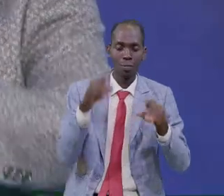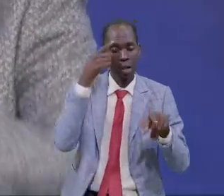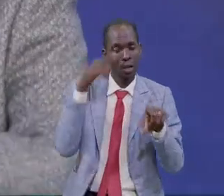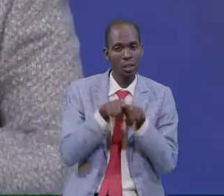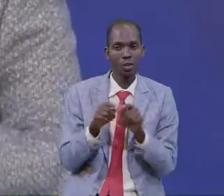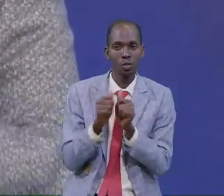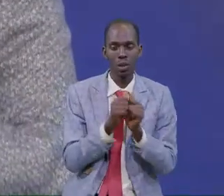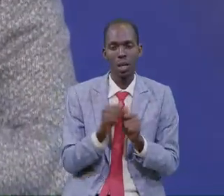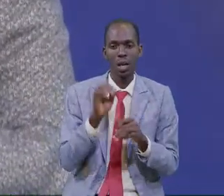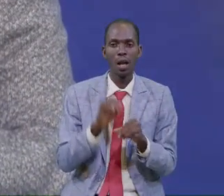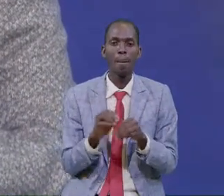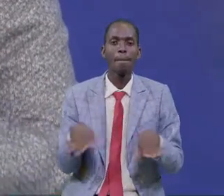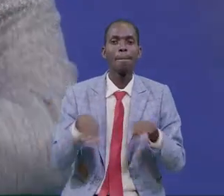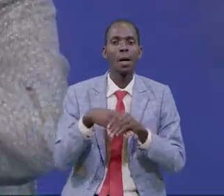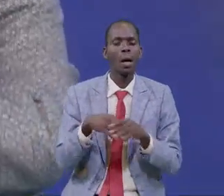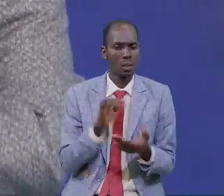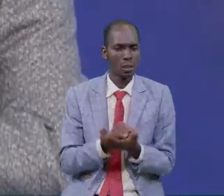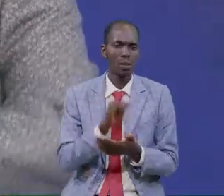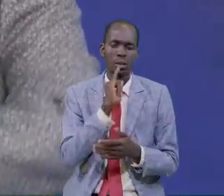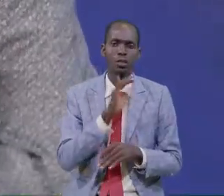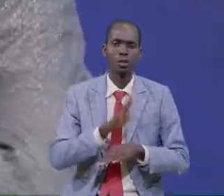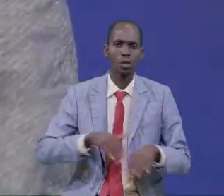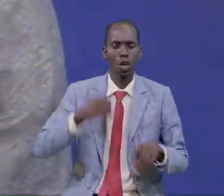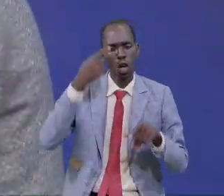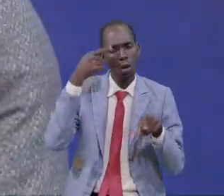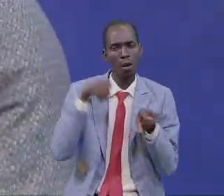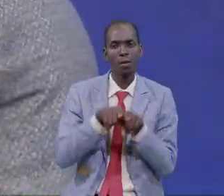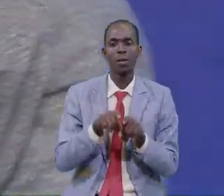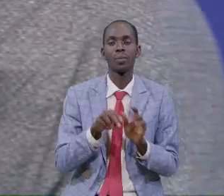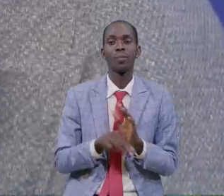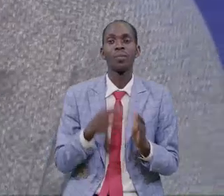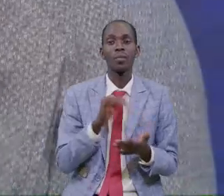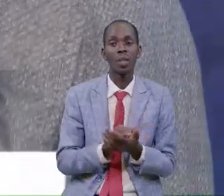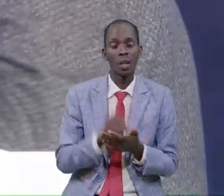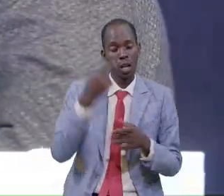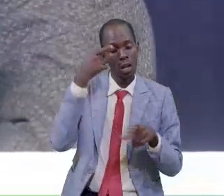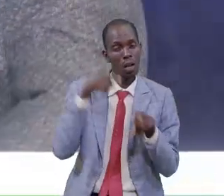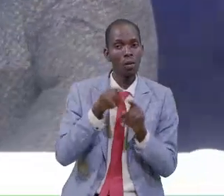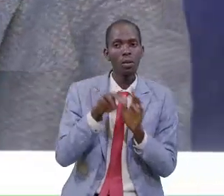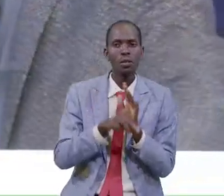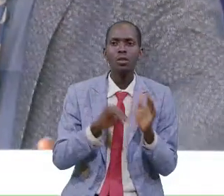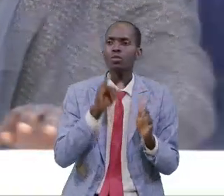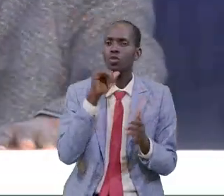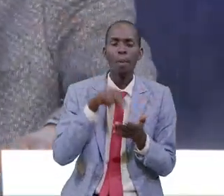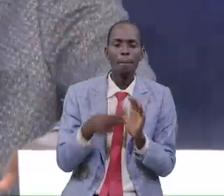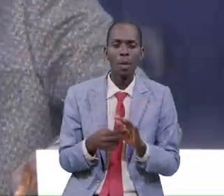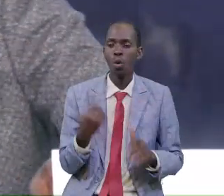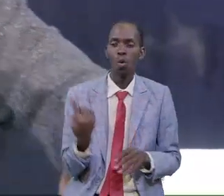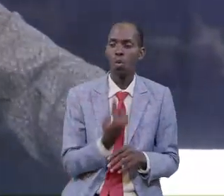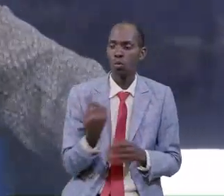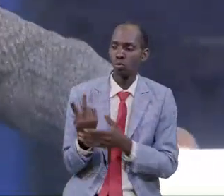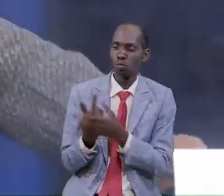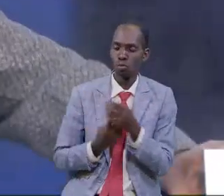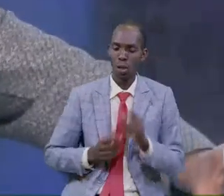And it's a covenant. And that covenant is not just that you are living together. It's a covenant of